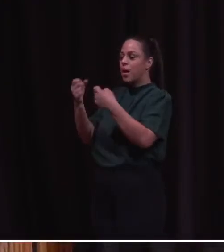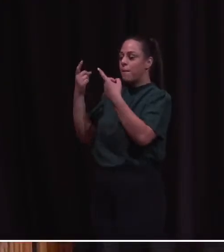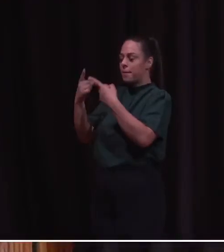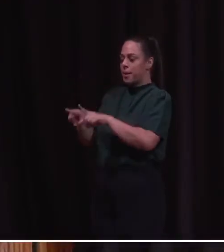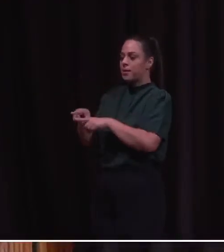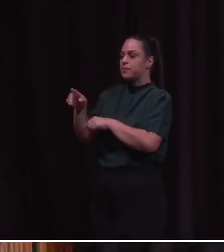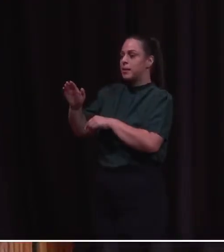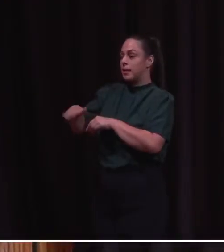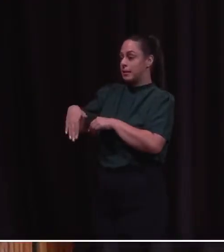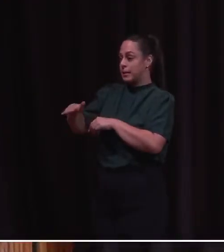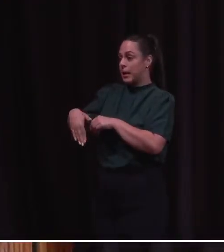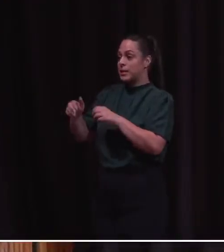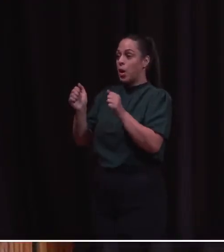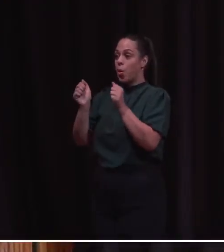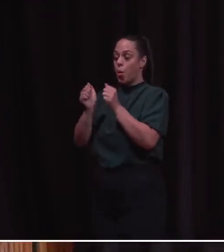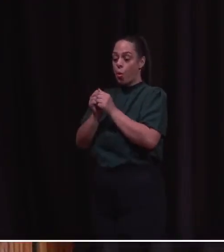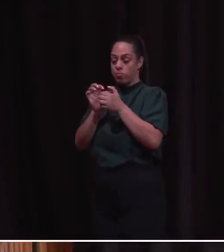Africa,